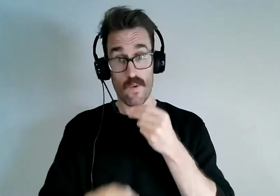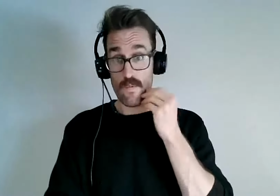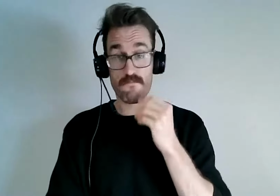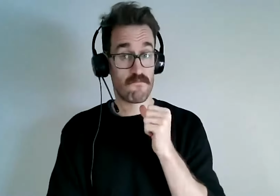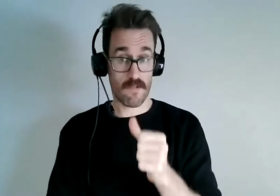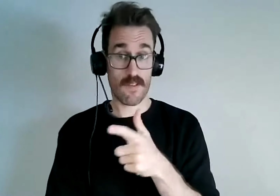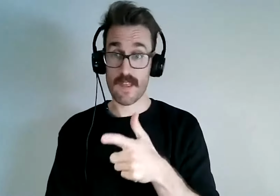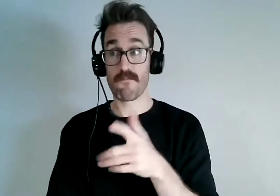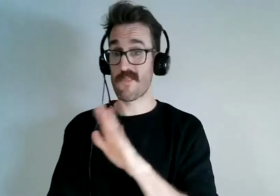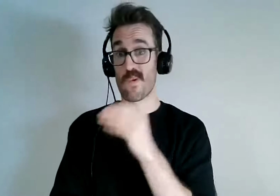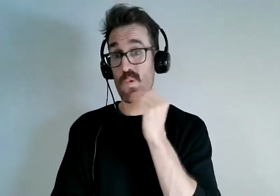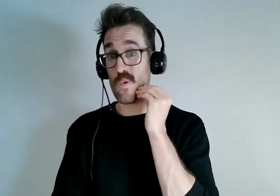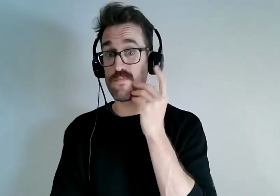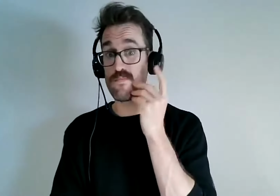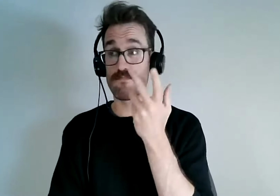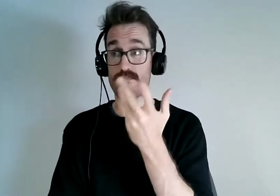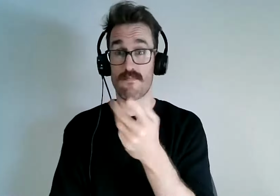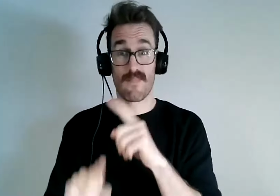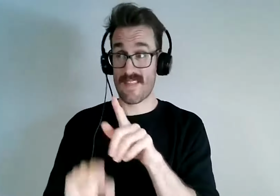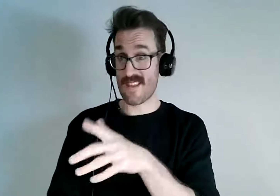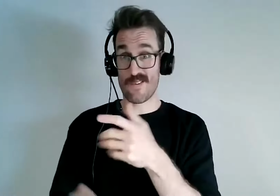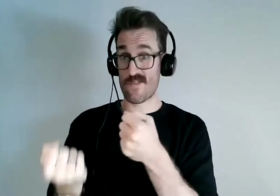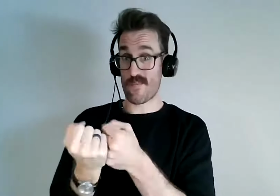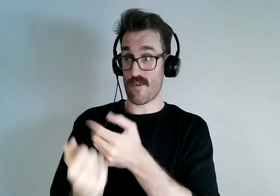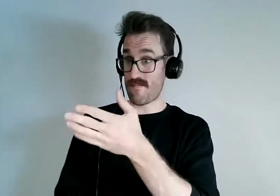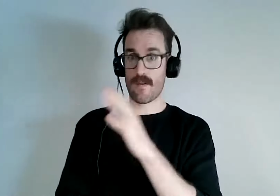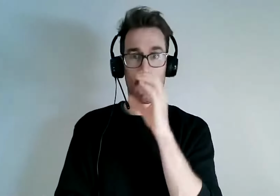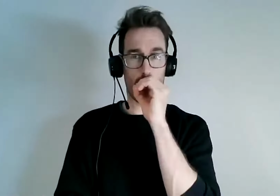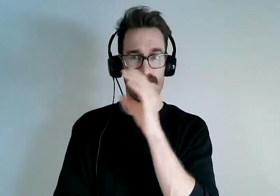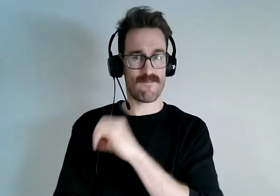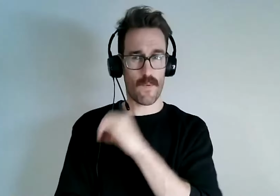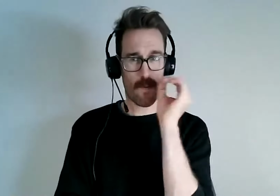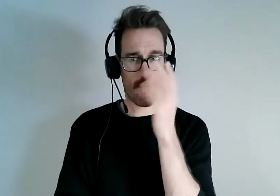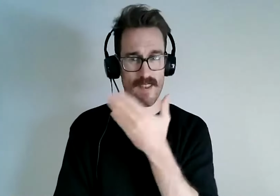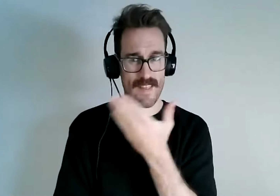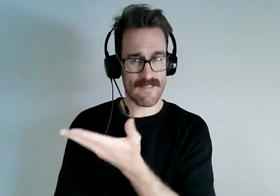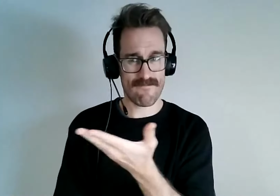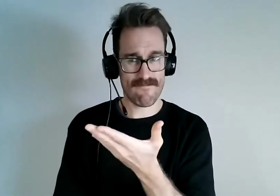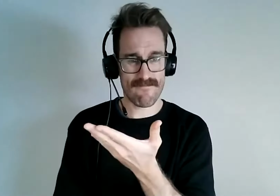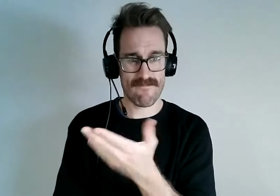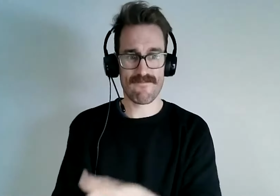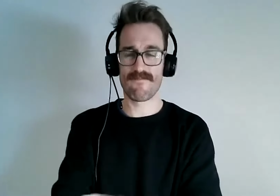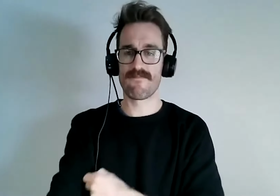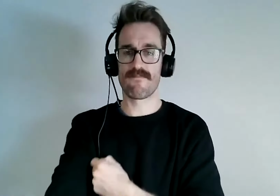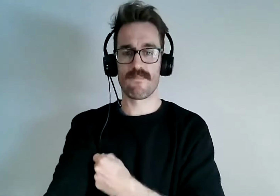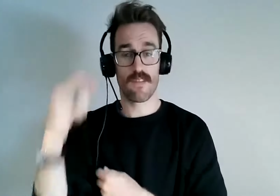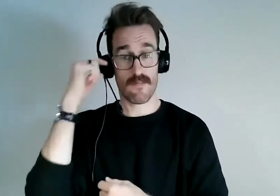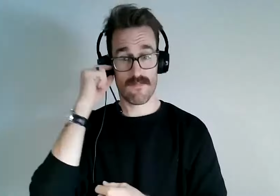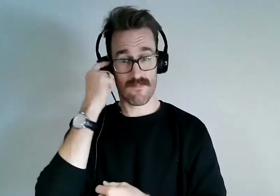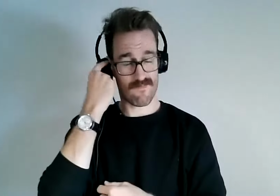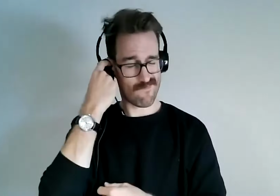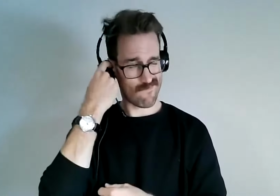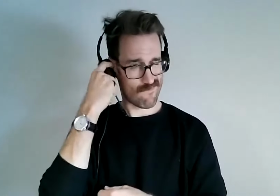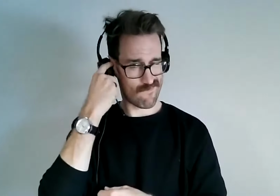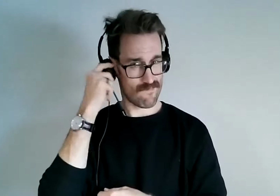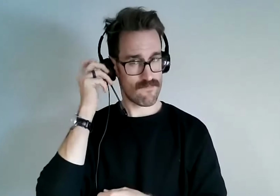and we don't even have proper supports for them. So I think on the short term, we're in for a real ride because we